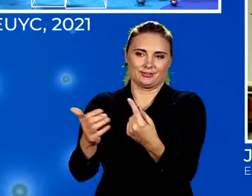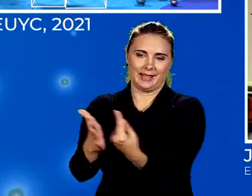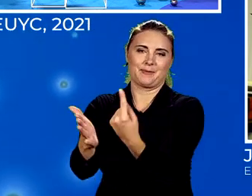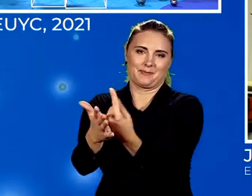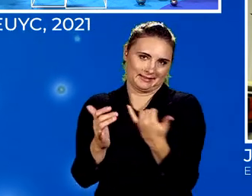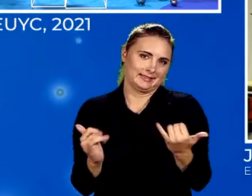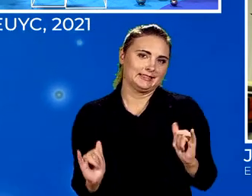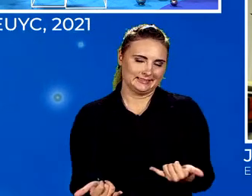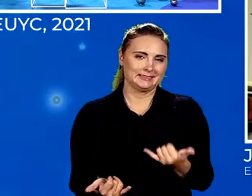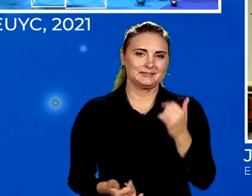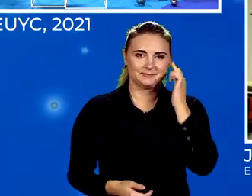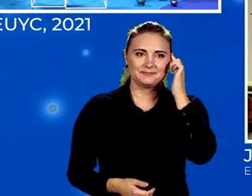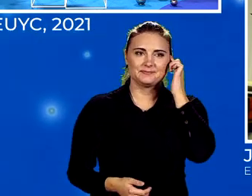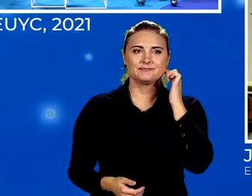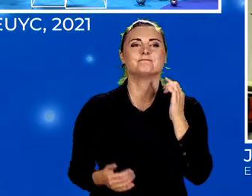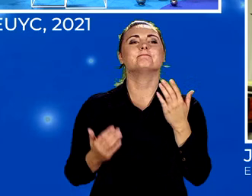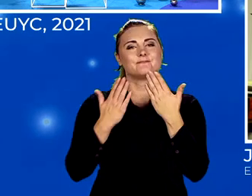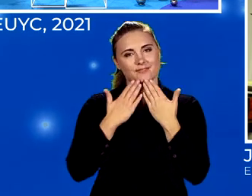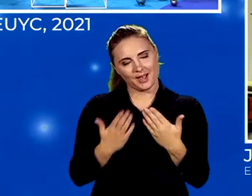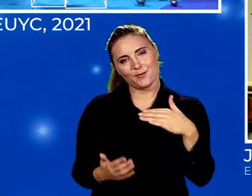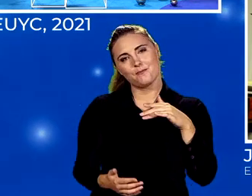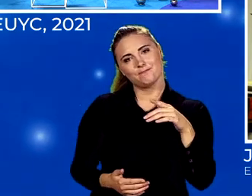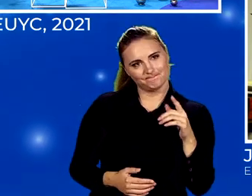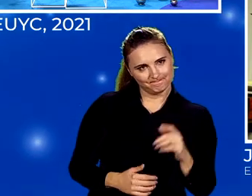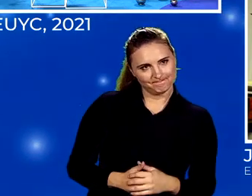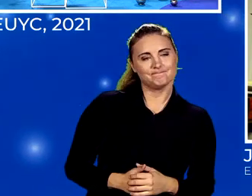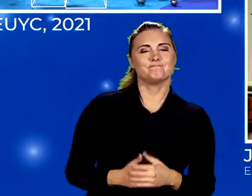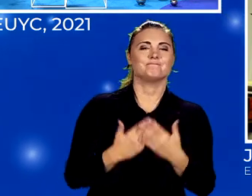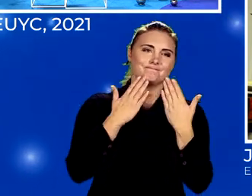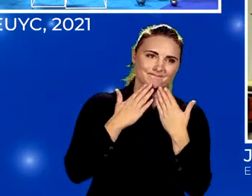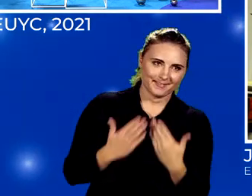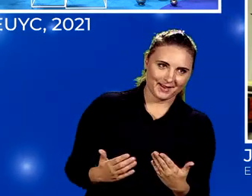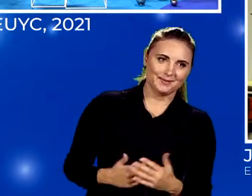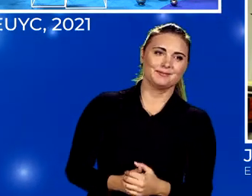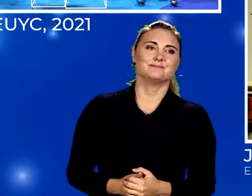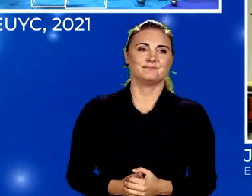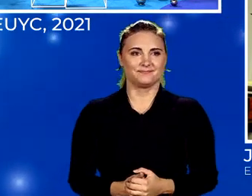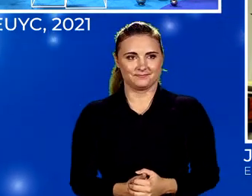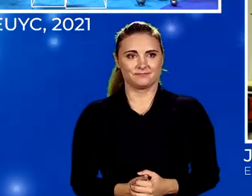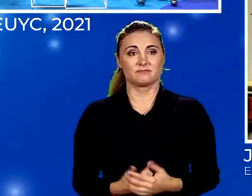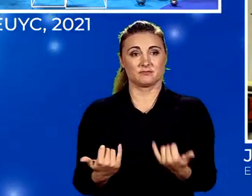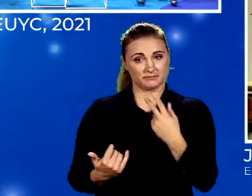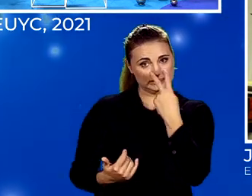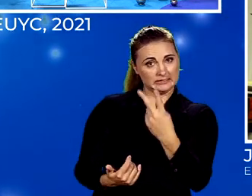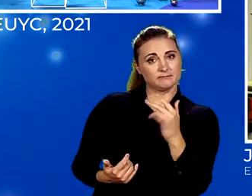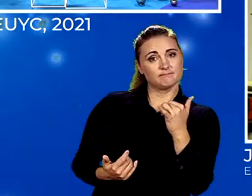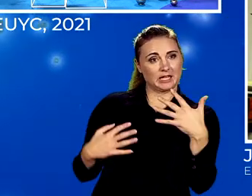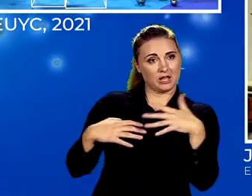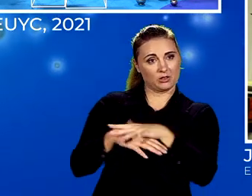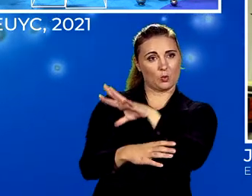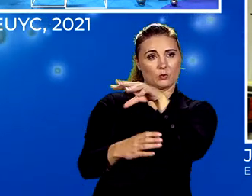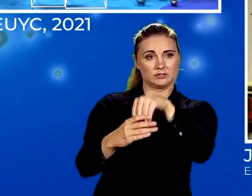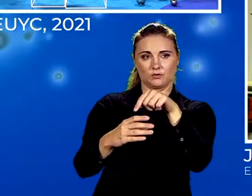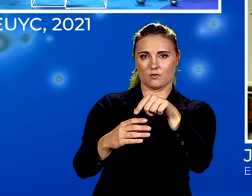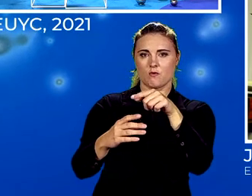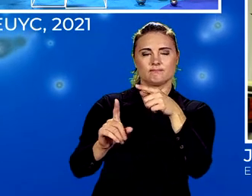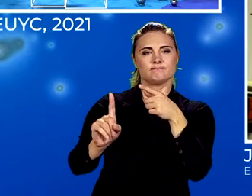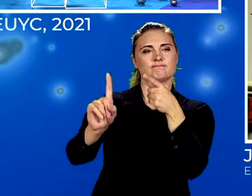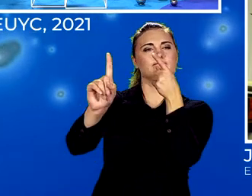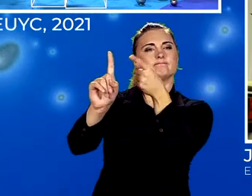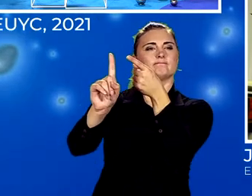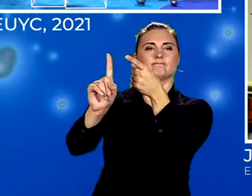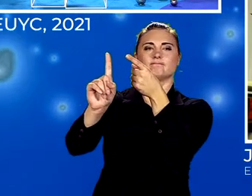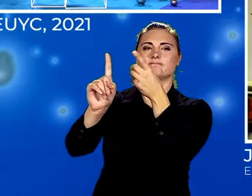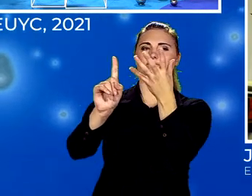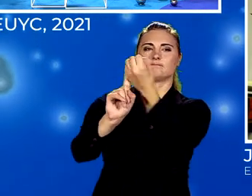think you point out a very important point in the end when it comes to conclusion that we have to go to the places where these people already are and participate